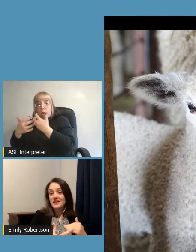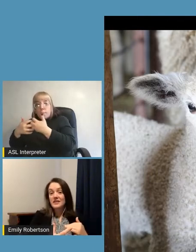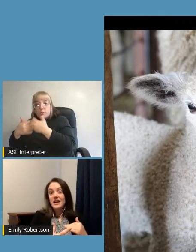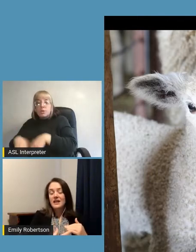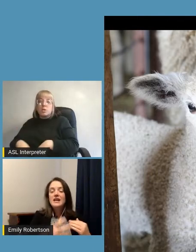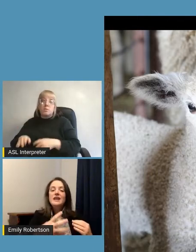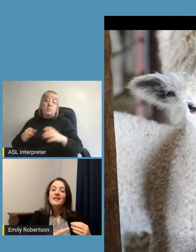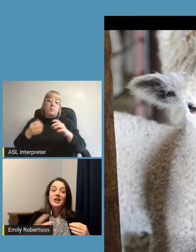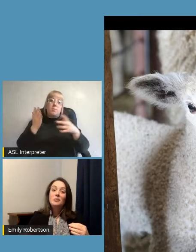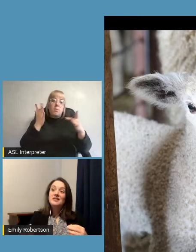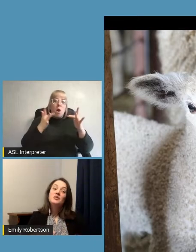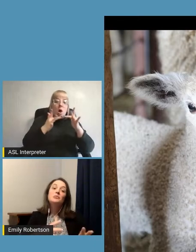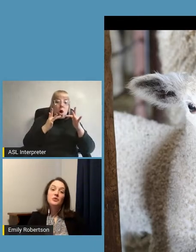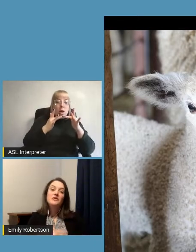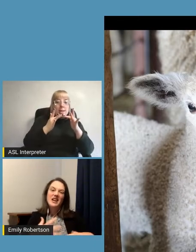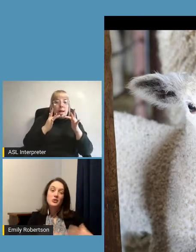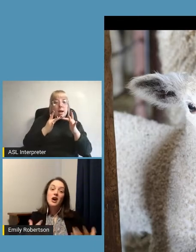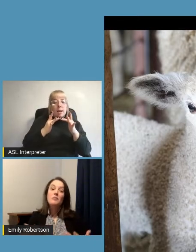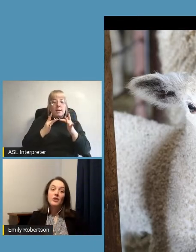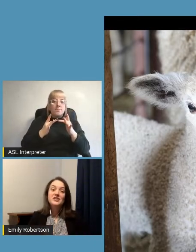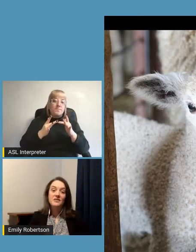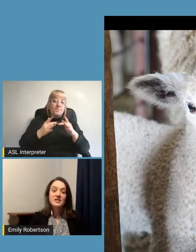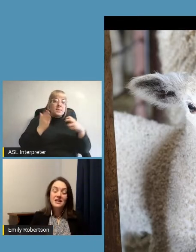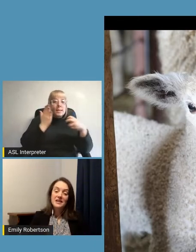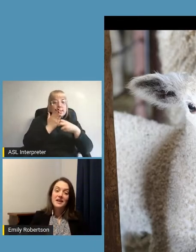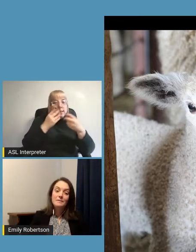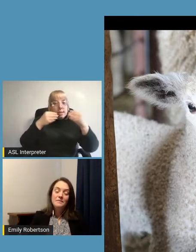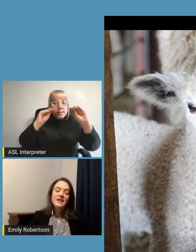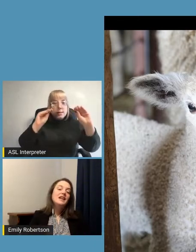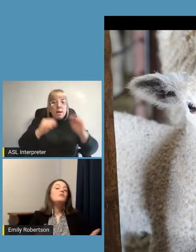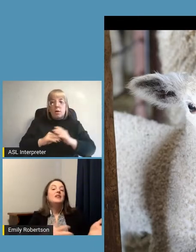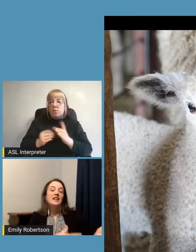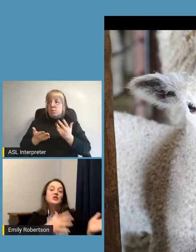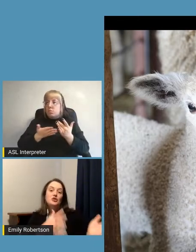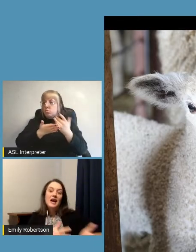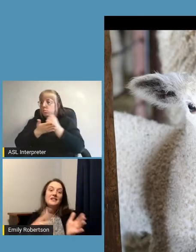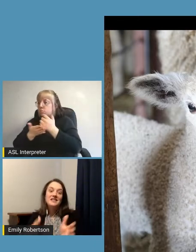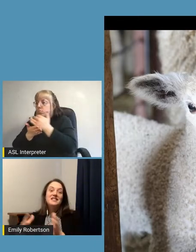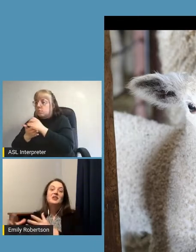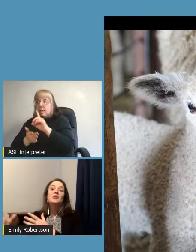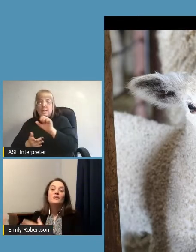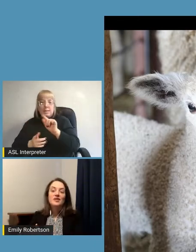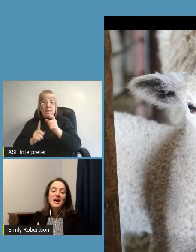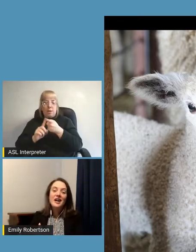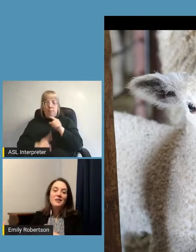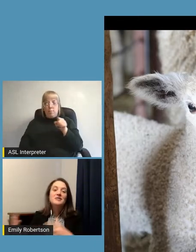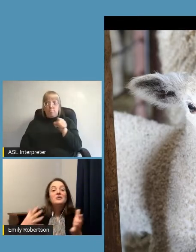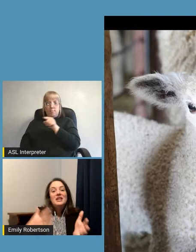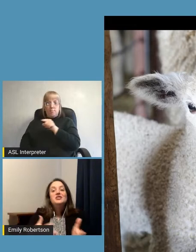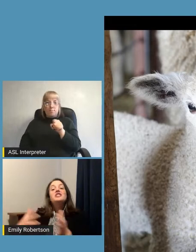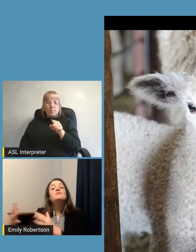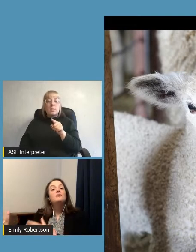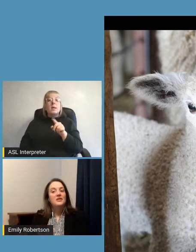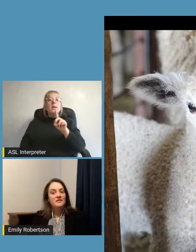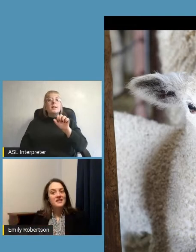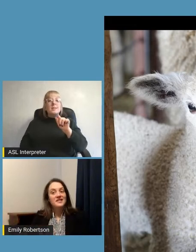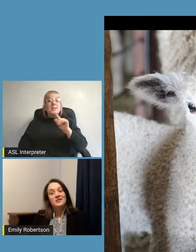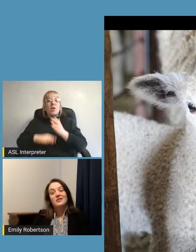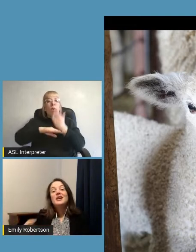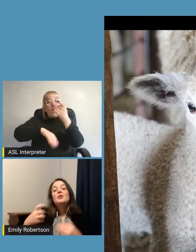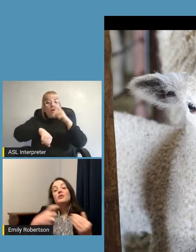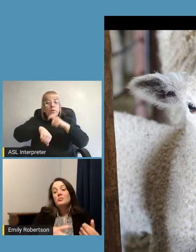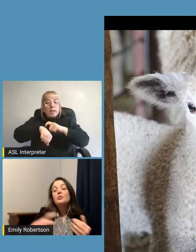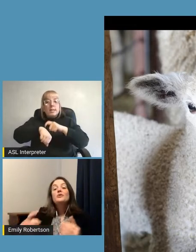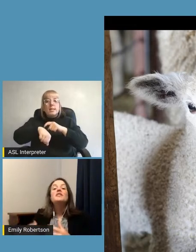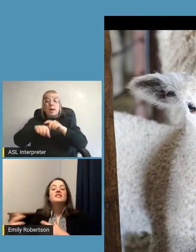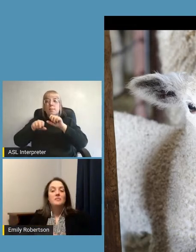other sources like that, that help us to improve the actual operation of the ticket gate. And we can actually track these data over time. So each year we run the